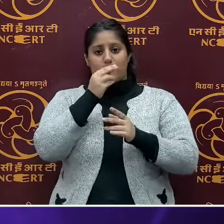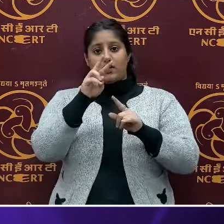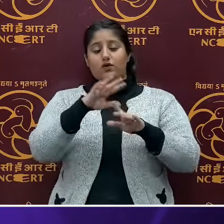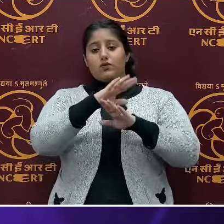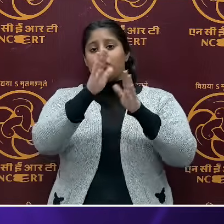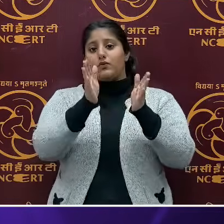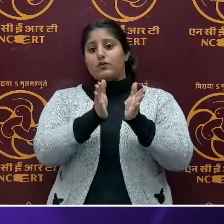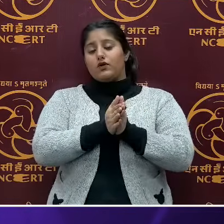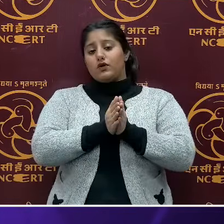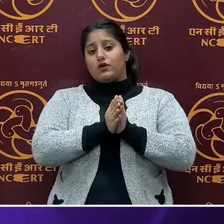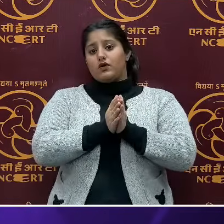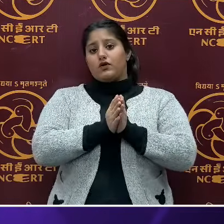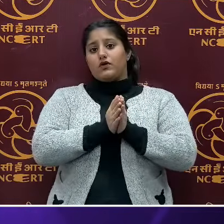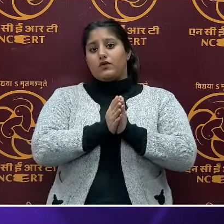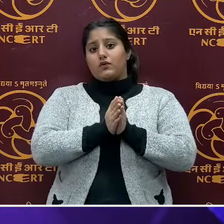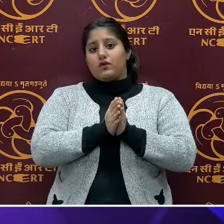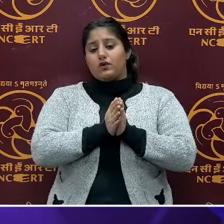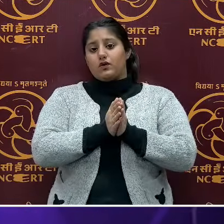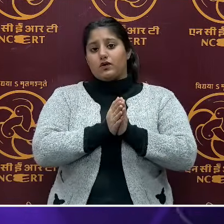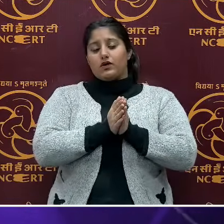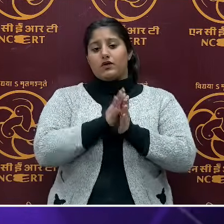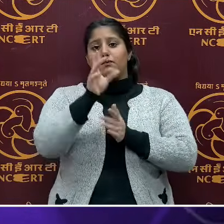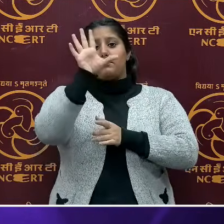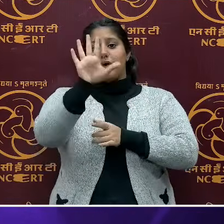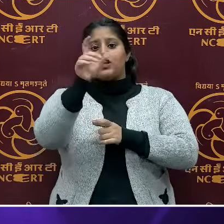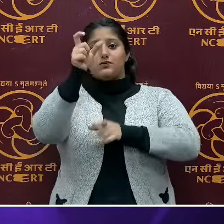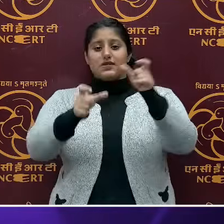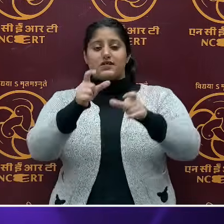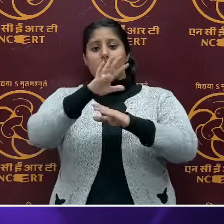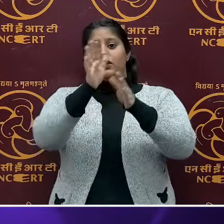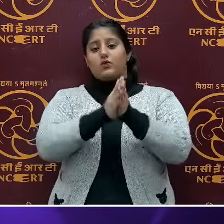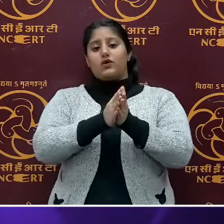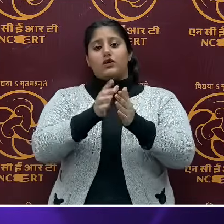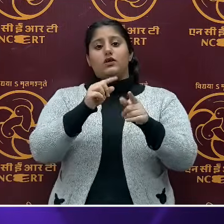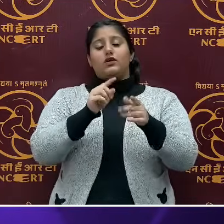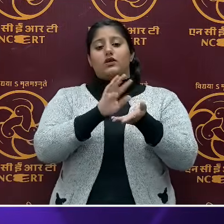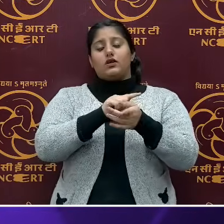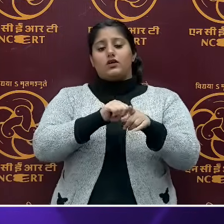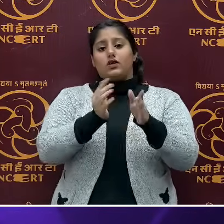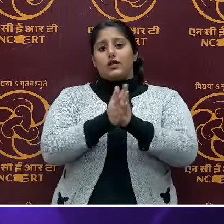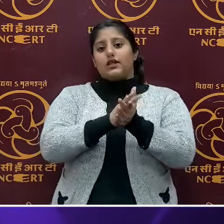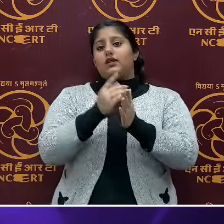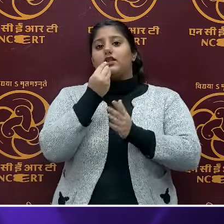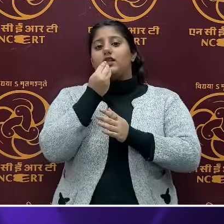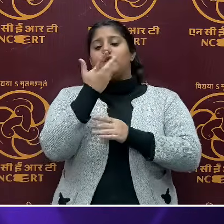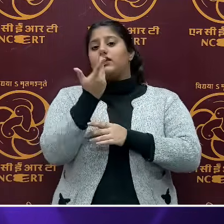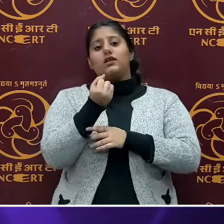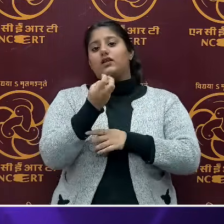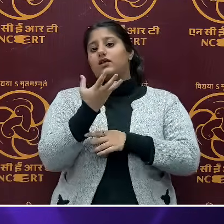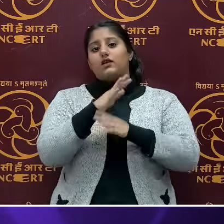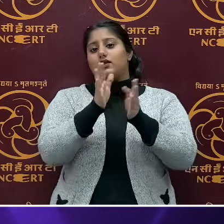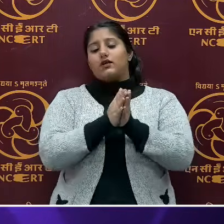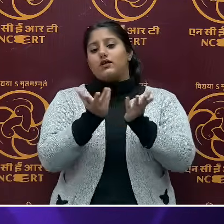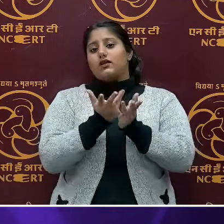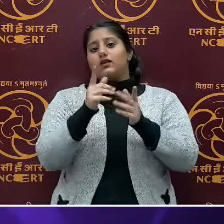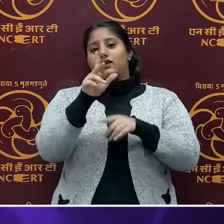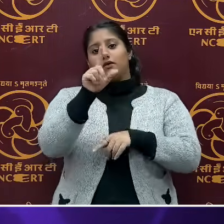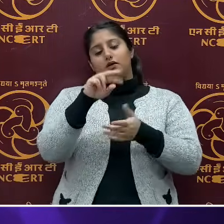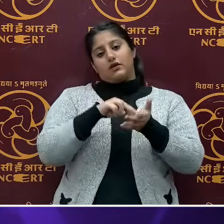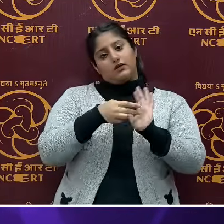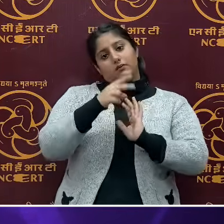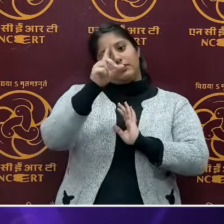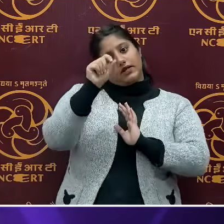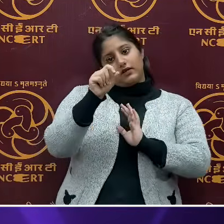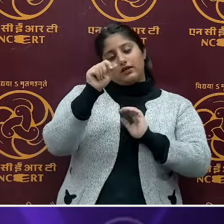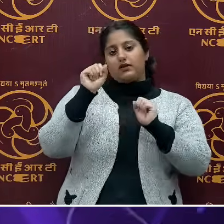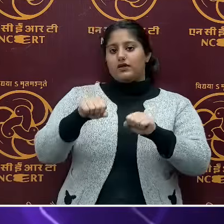are going to eat by 5 people? 10. 10. So correct. That means you have not guessed